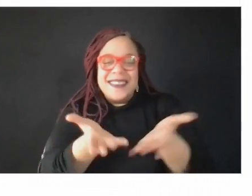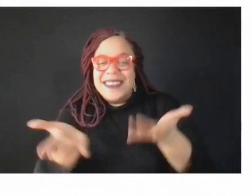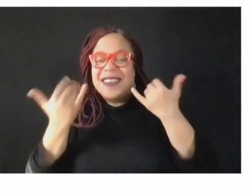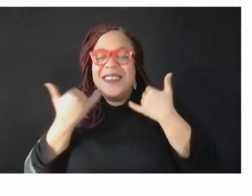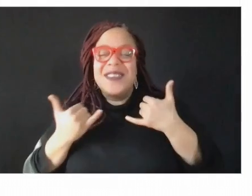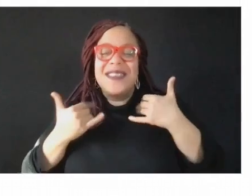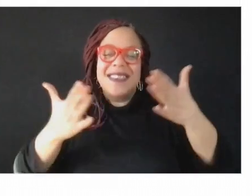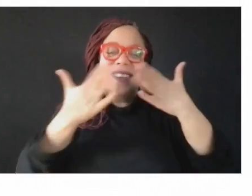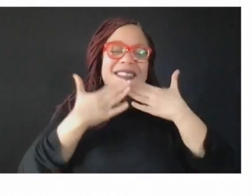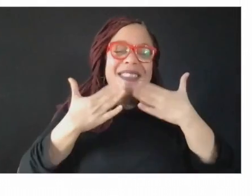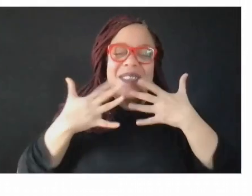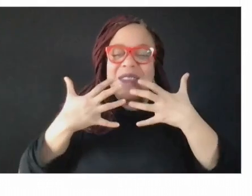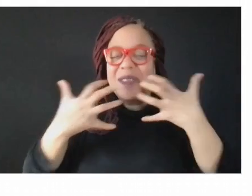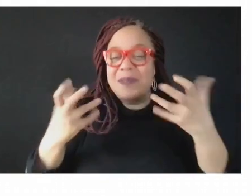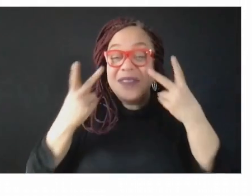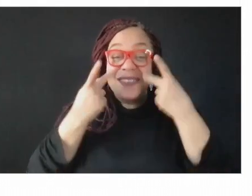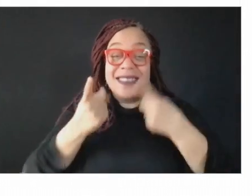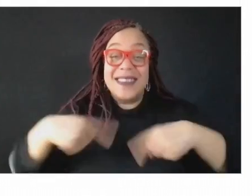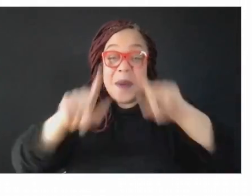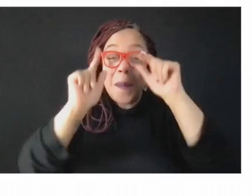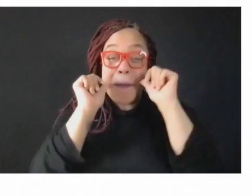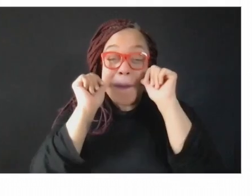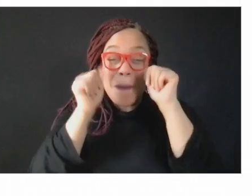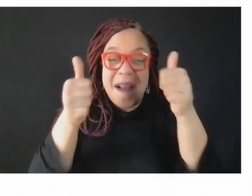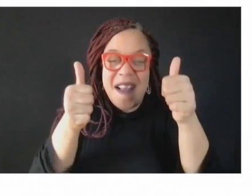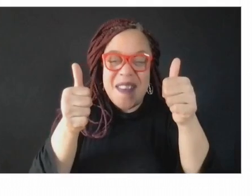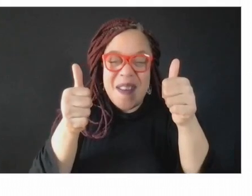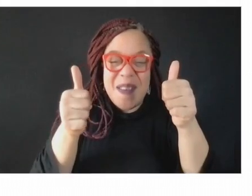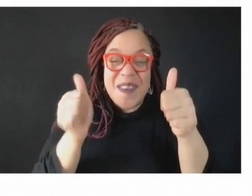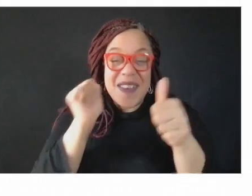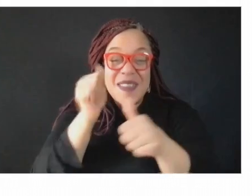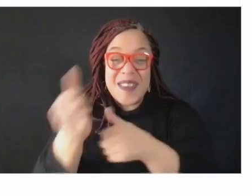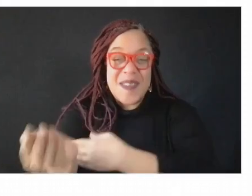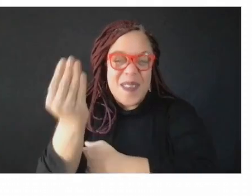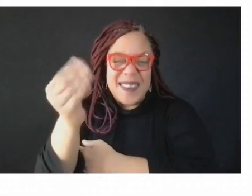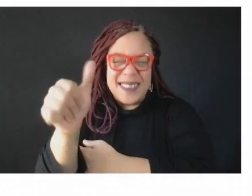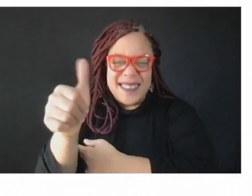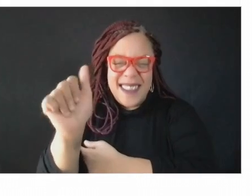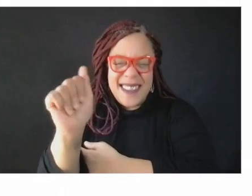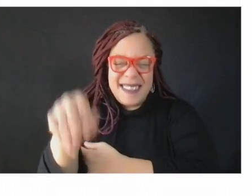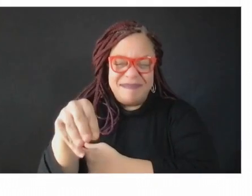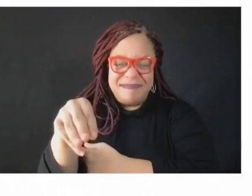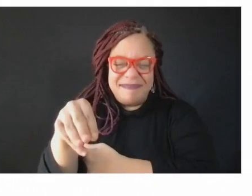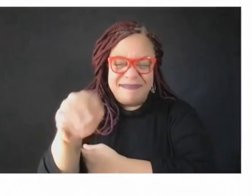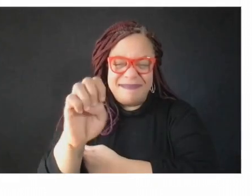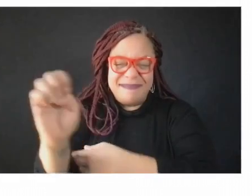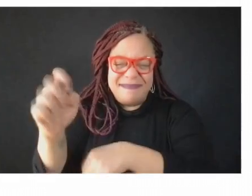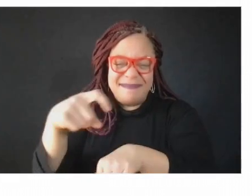see you at 10 a.m. tomorrow morning. So thank you.